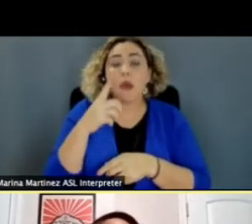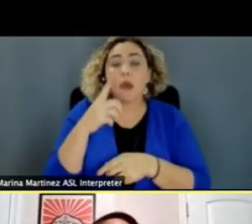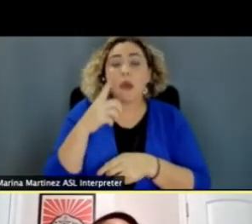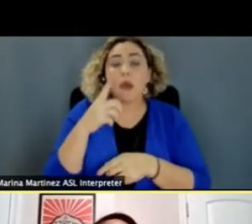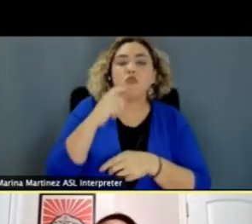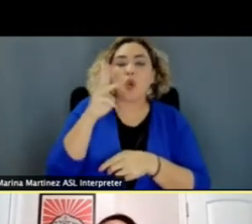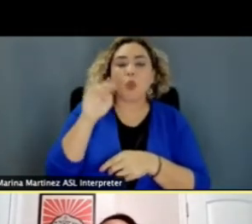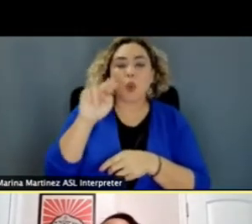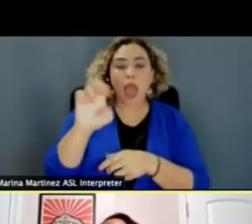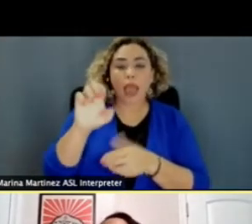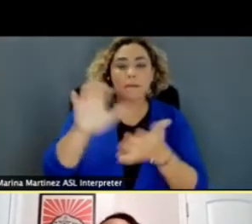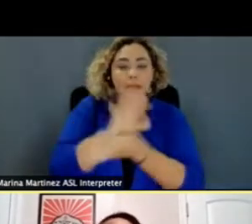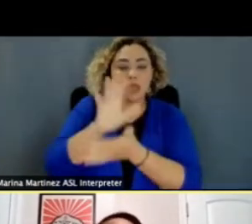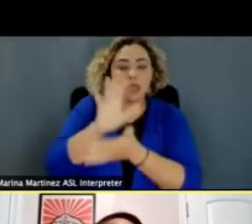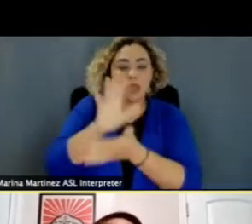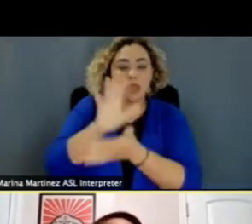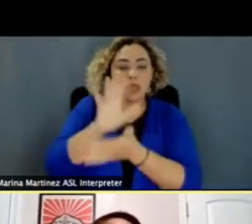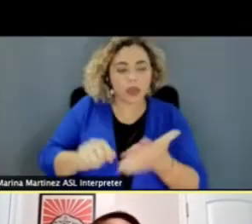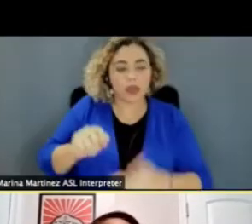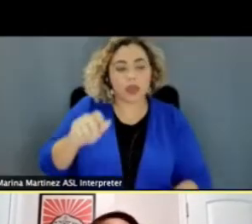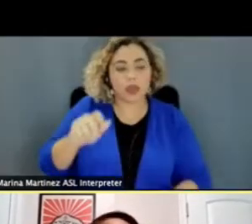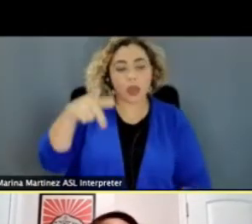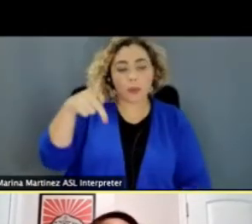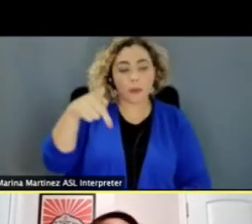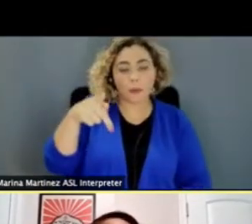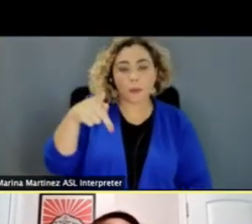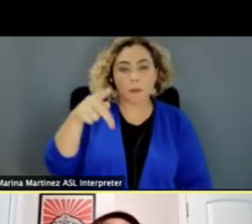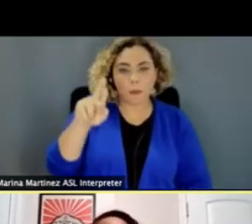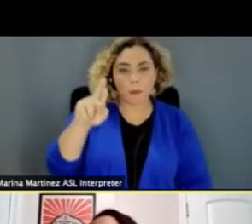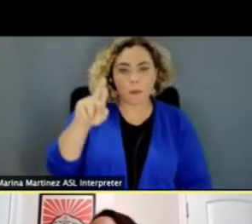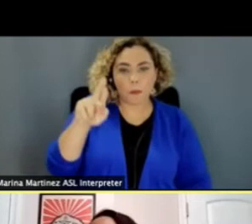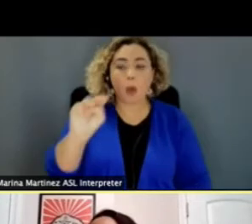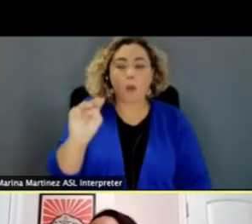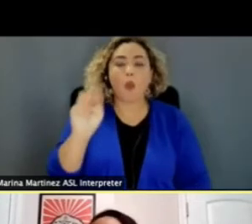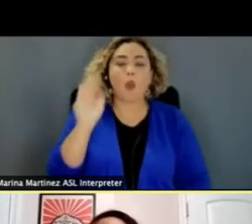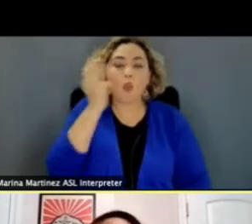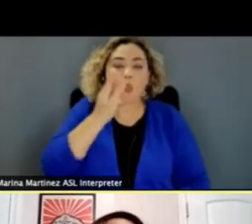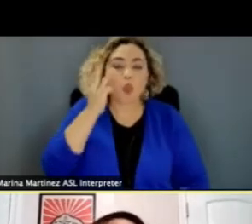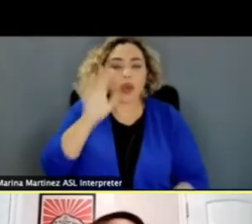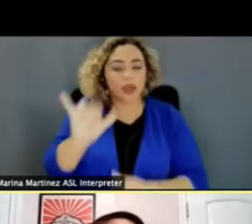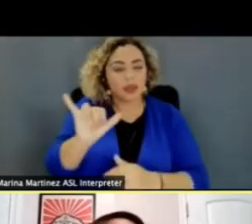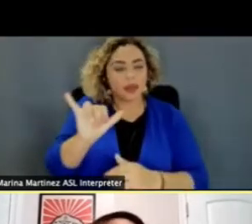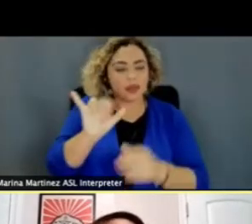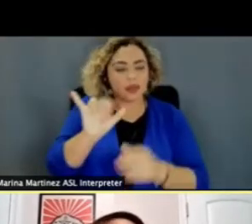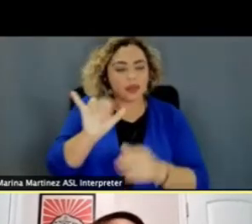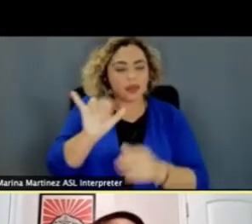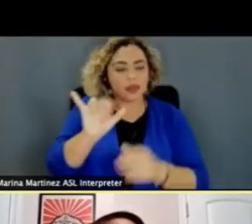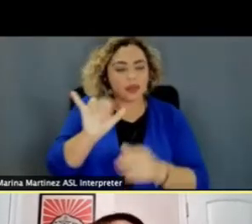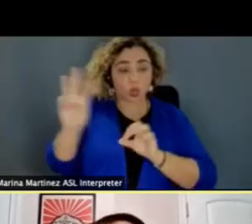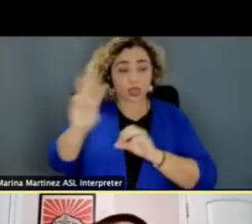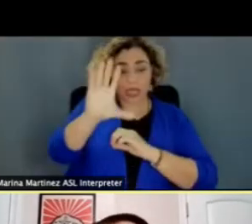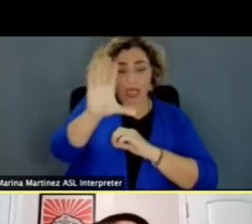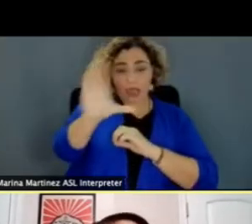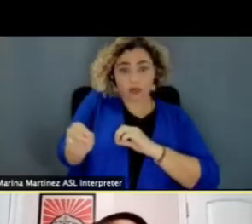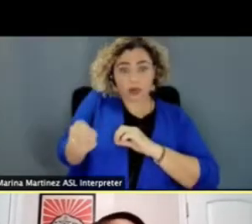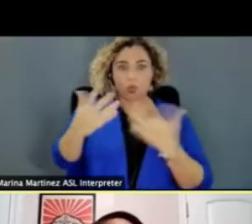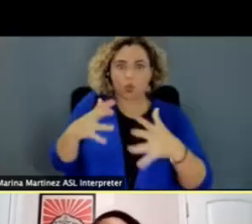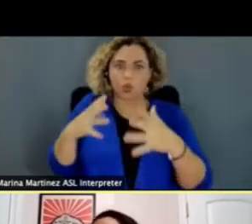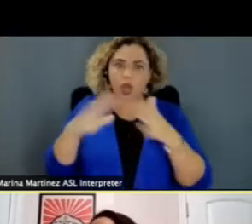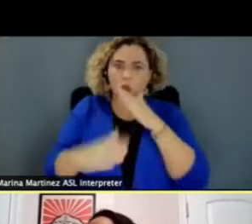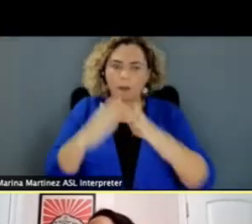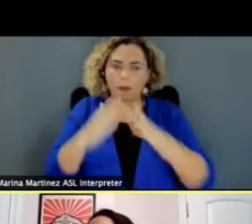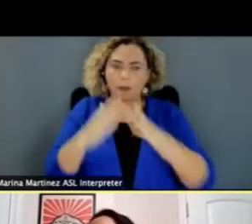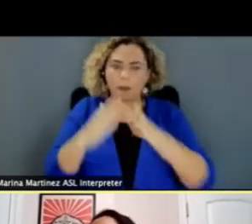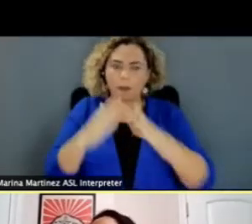paper. So palm wine is significant in West African communities,